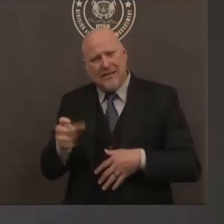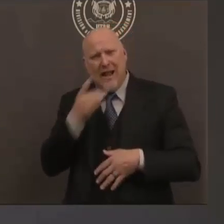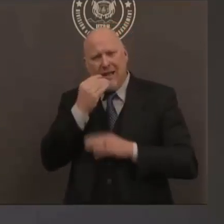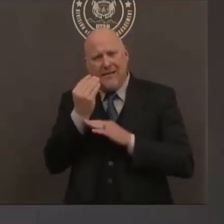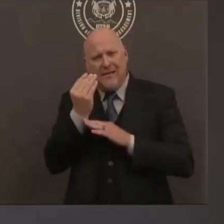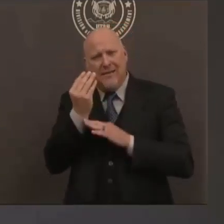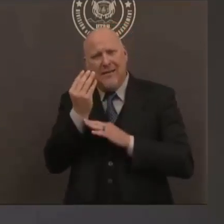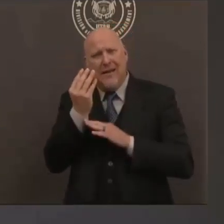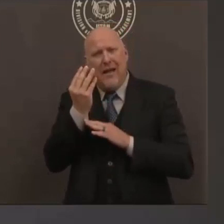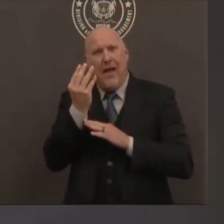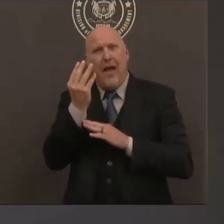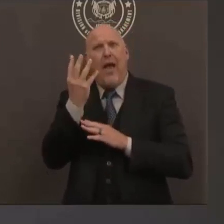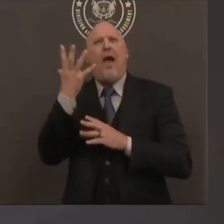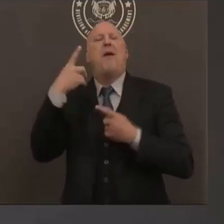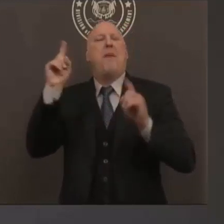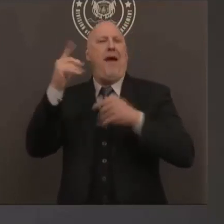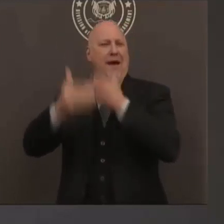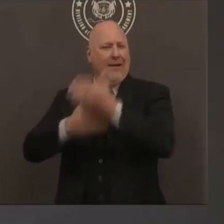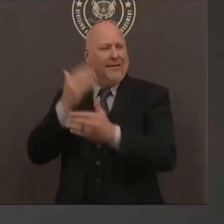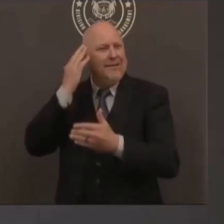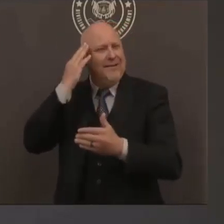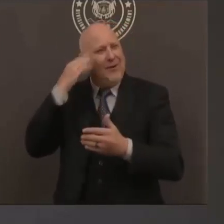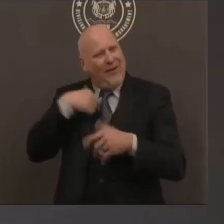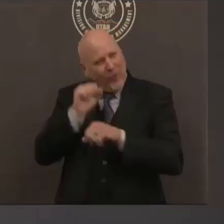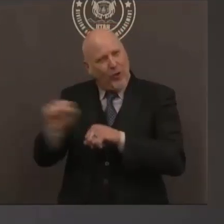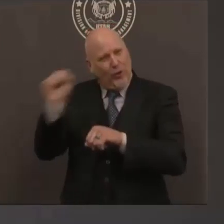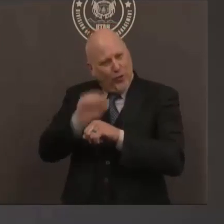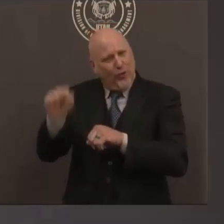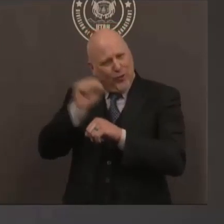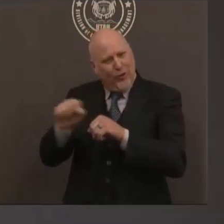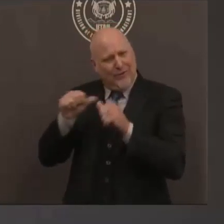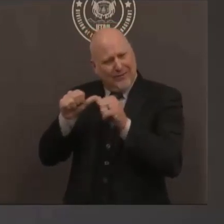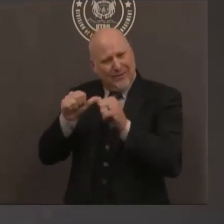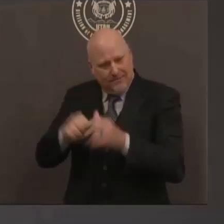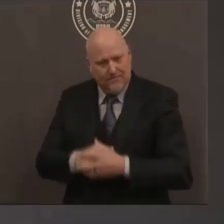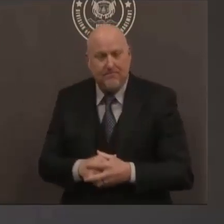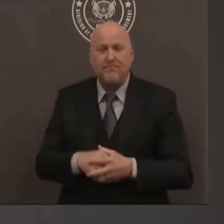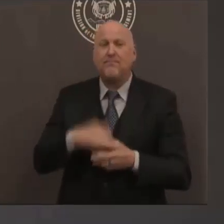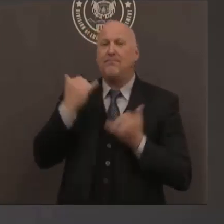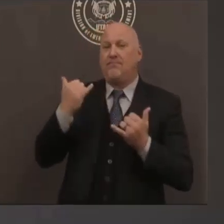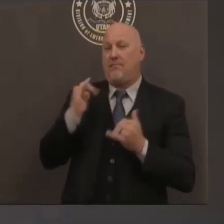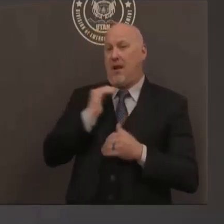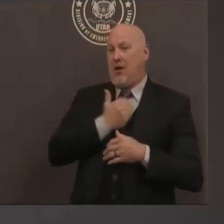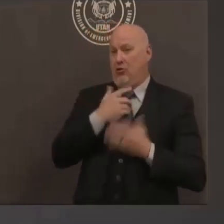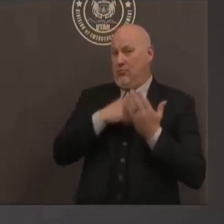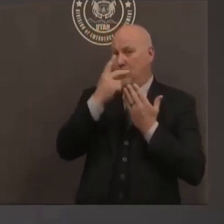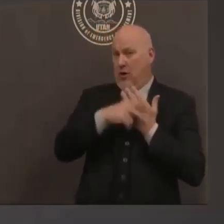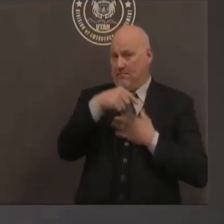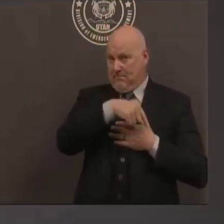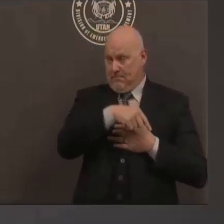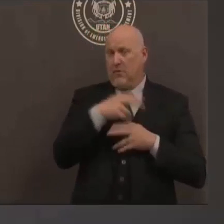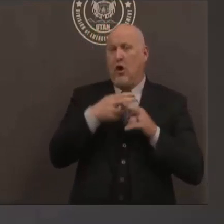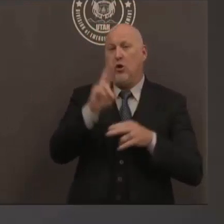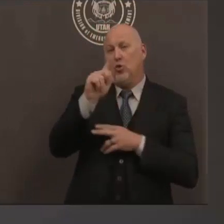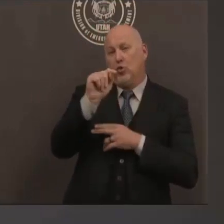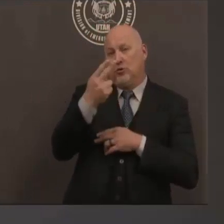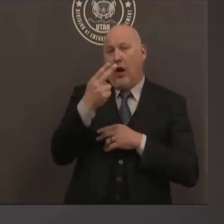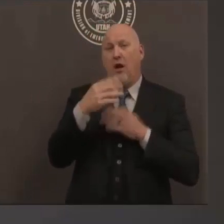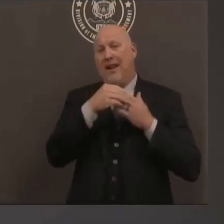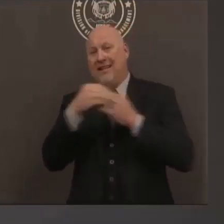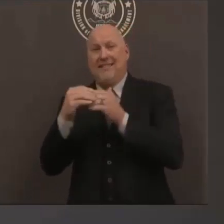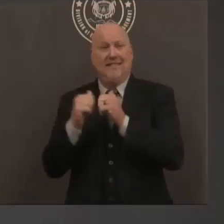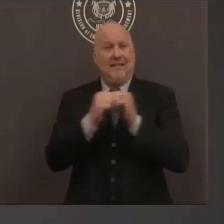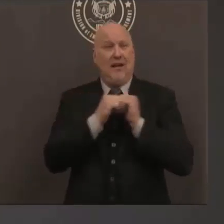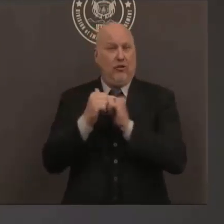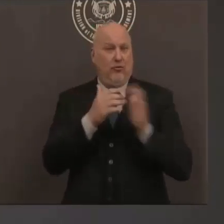Utah Leads plan, which I hope everybody takes the opportunity to read. You can go to coronavirus.utah.gov